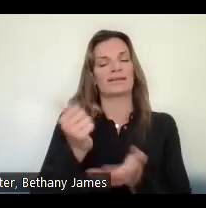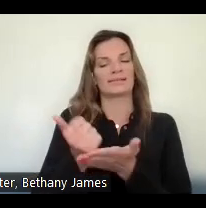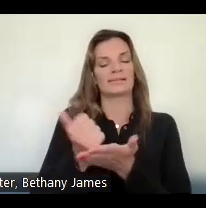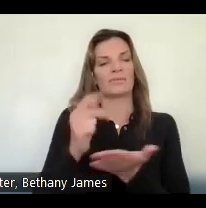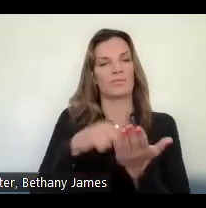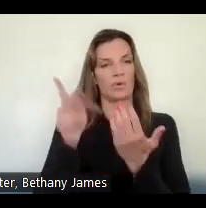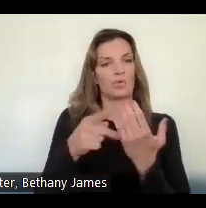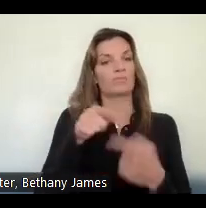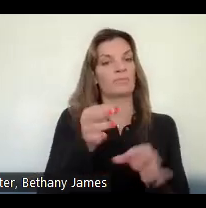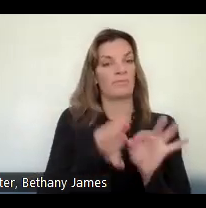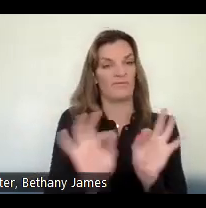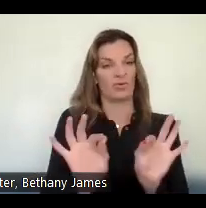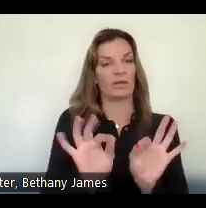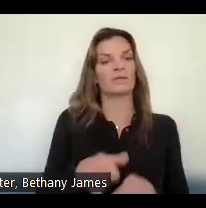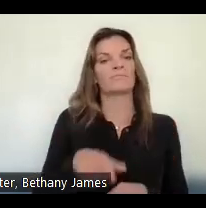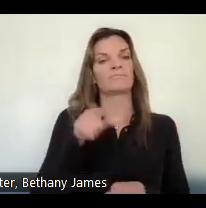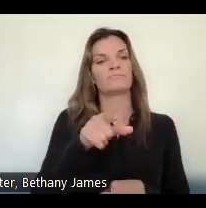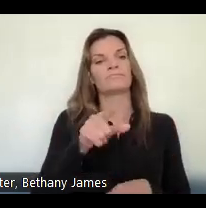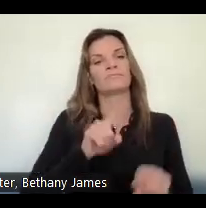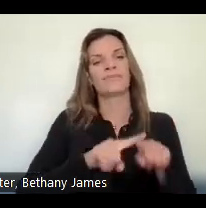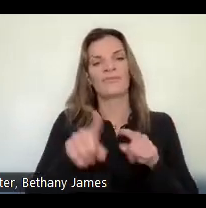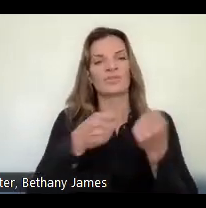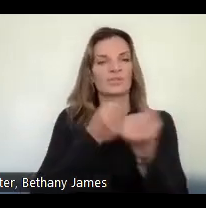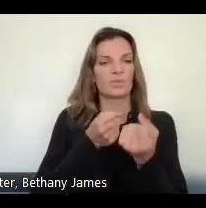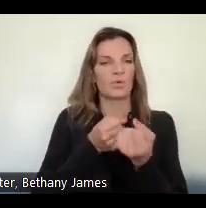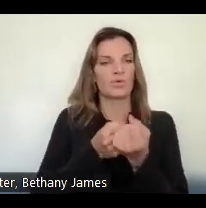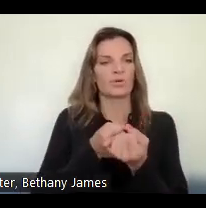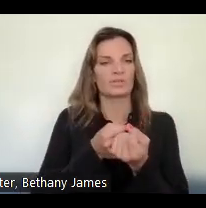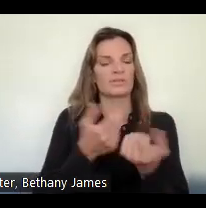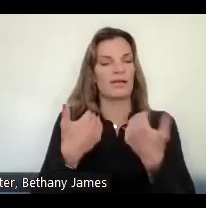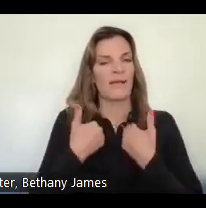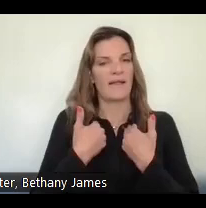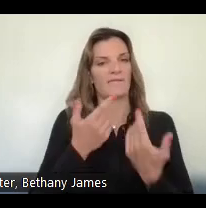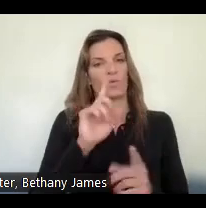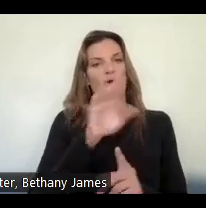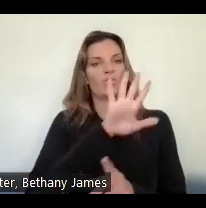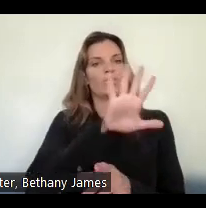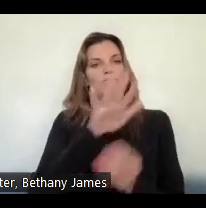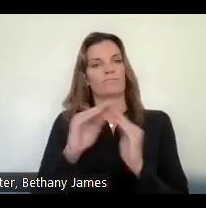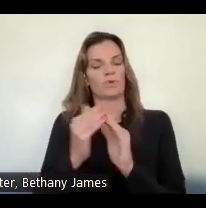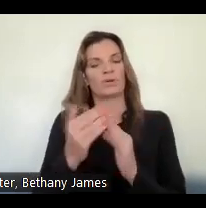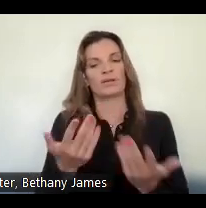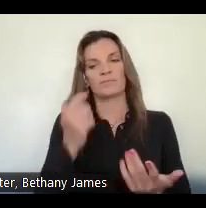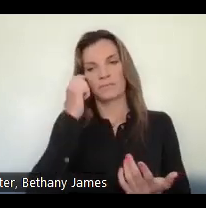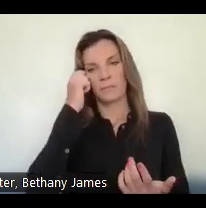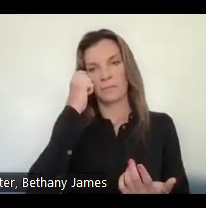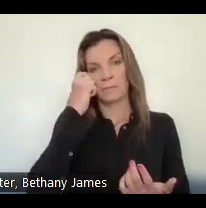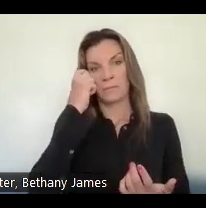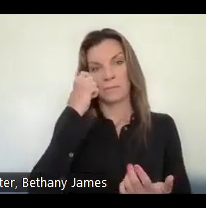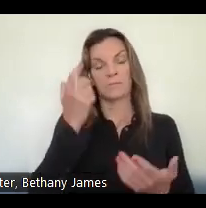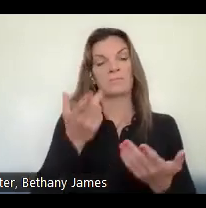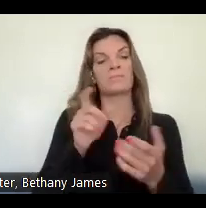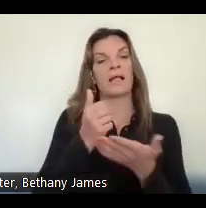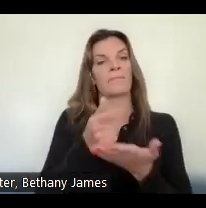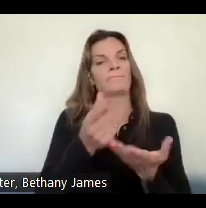free sessions and they refer to resources in an individual's community. So these also assist employees in resolving any